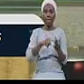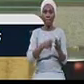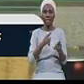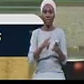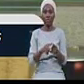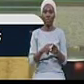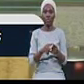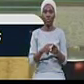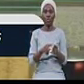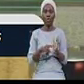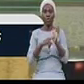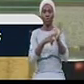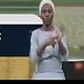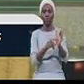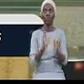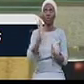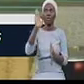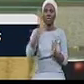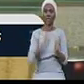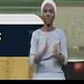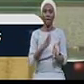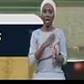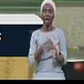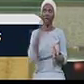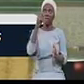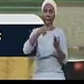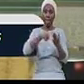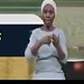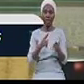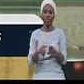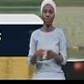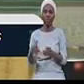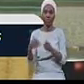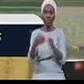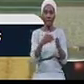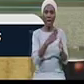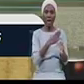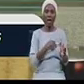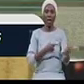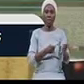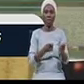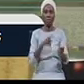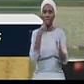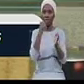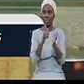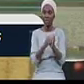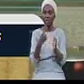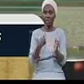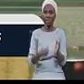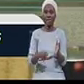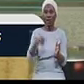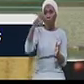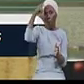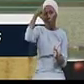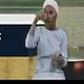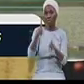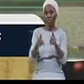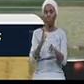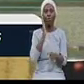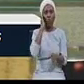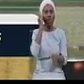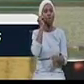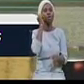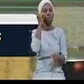and when God begins to direct and begins to control, it says, the wise will understand, and